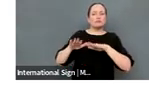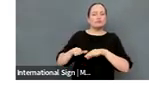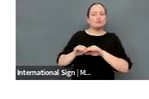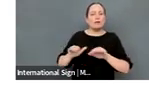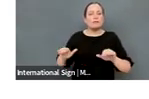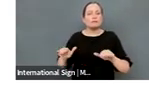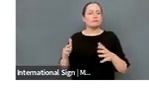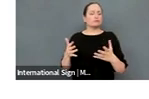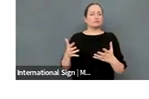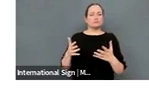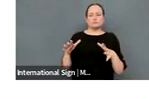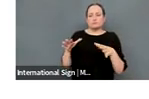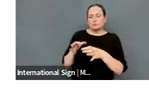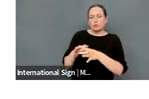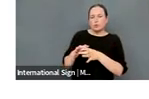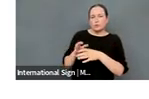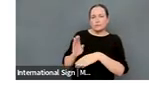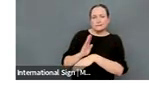economy, advocate for